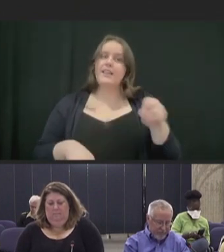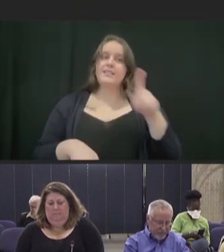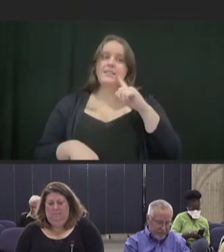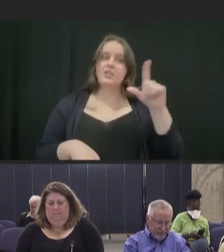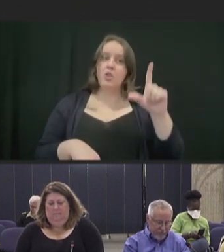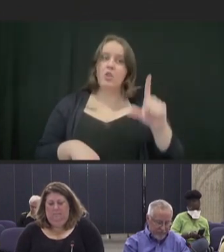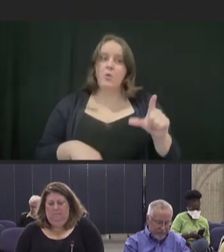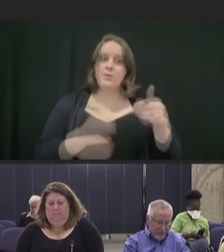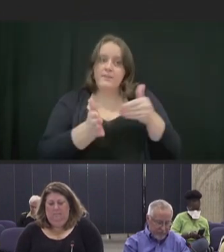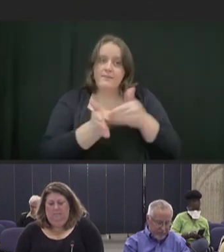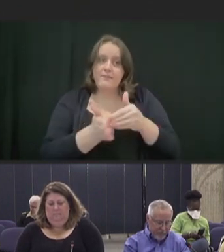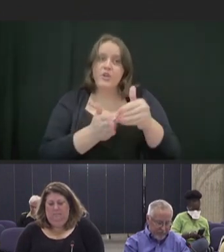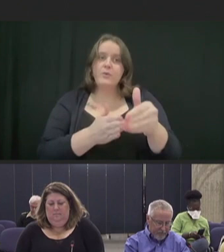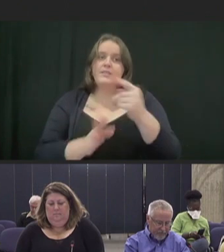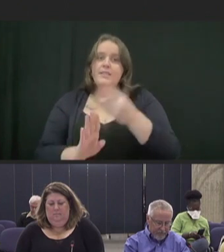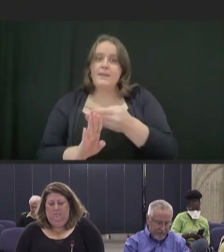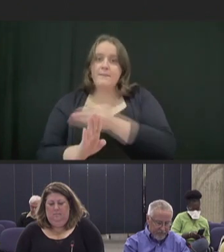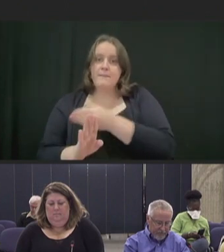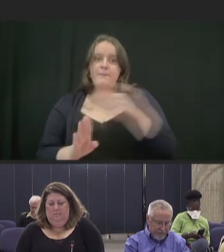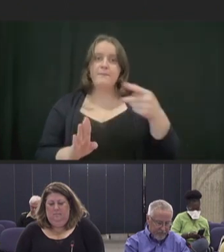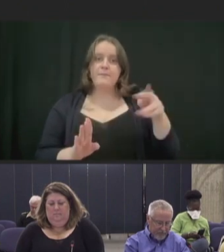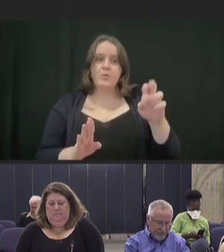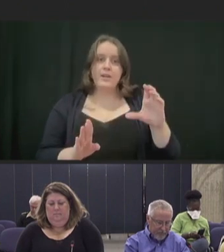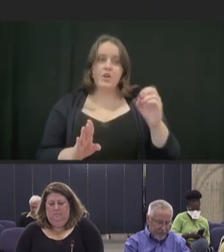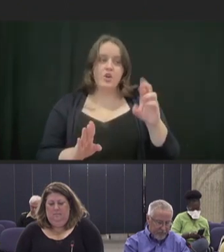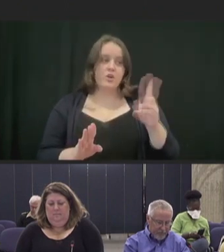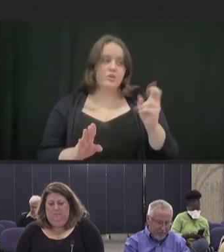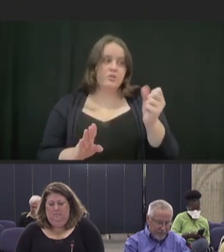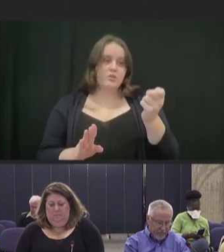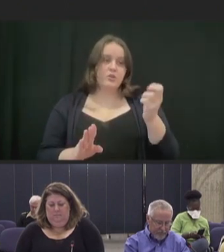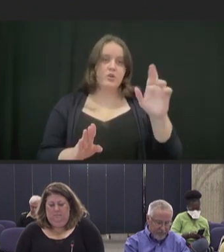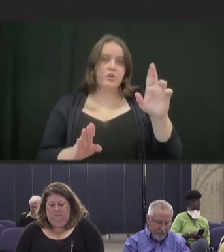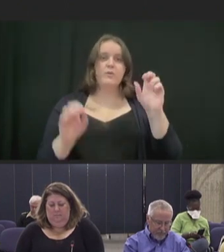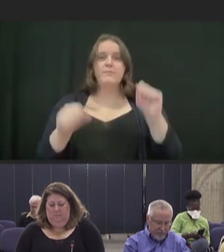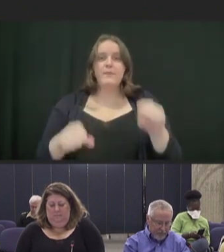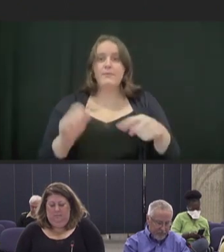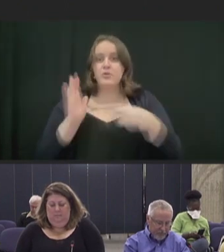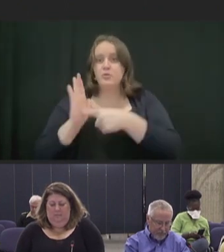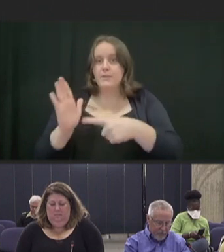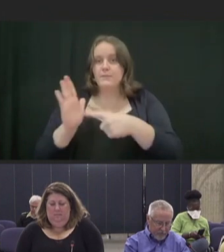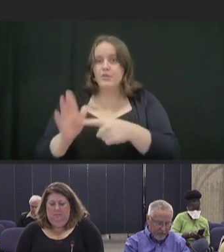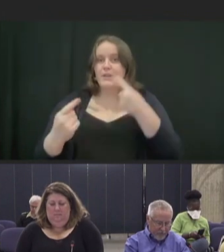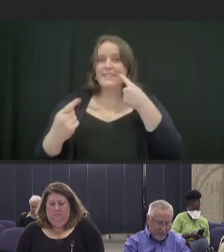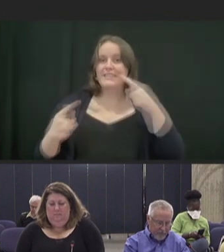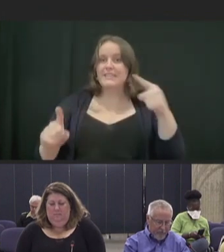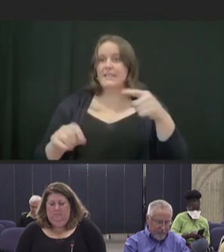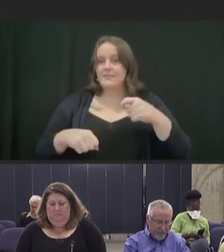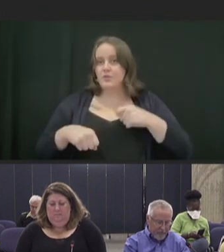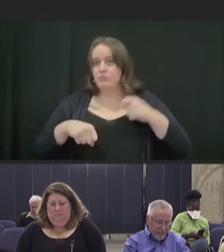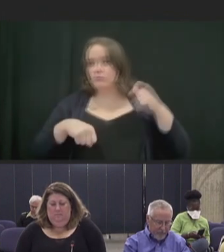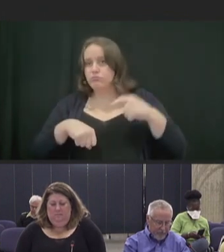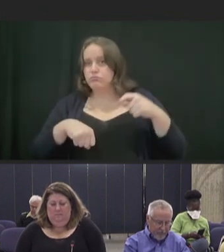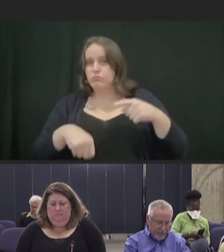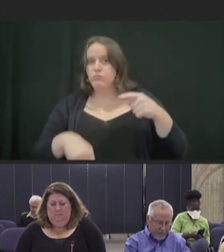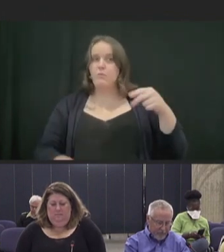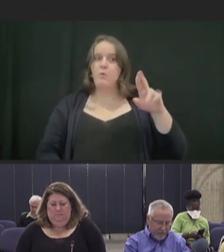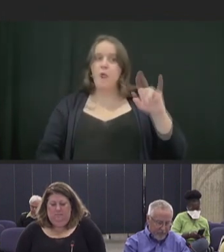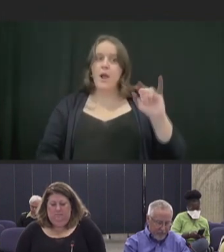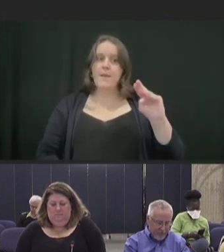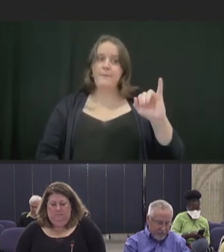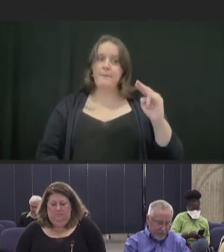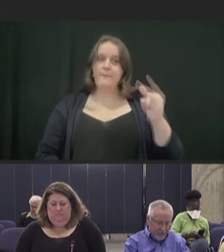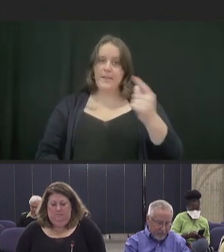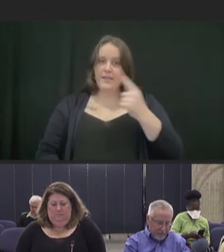frequency precursor that we've demonstrated successful priming of. And as I said,